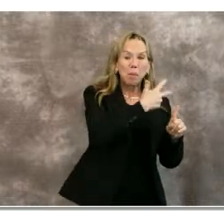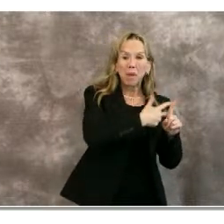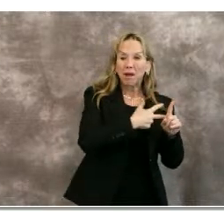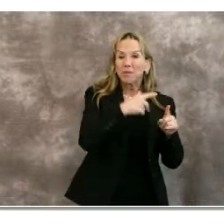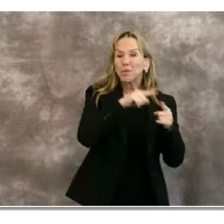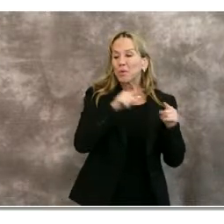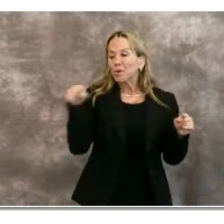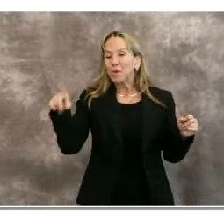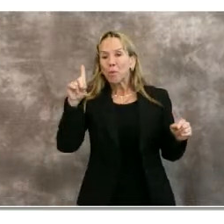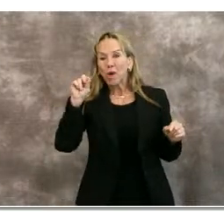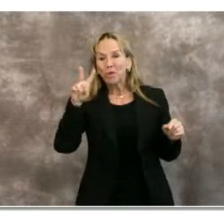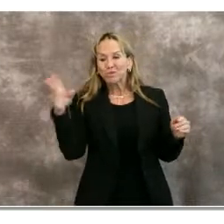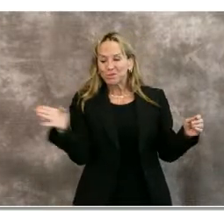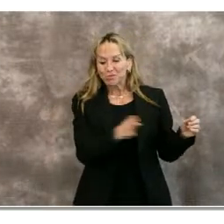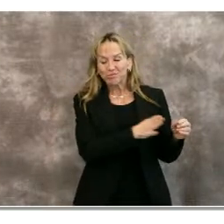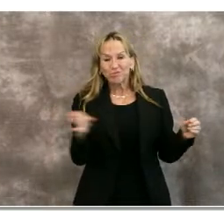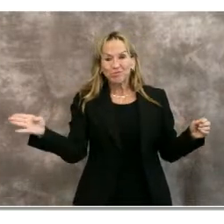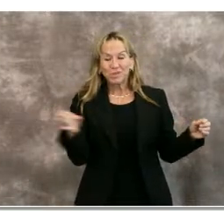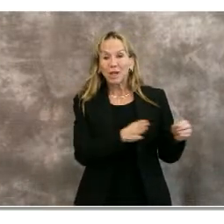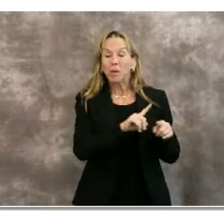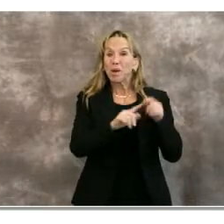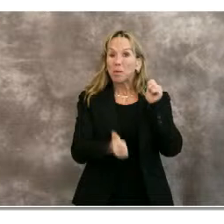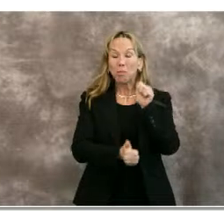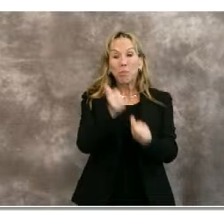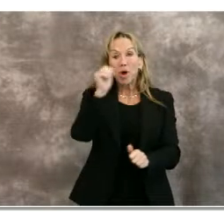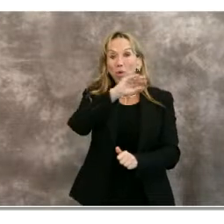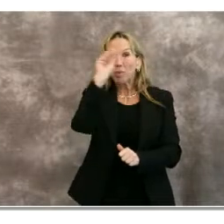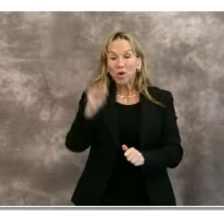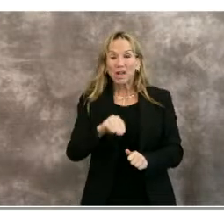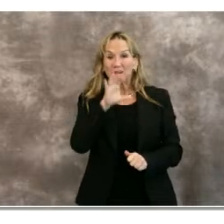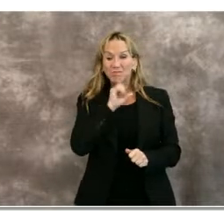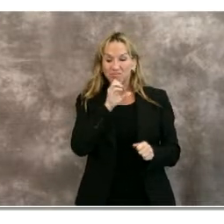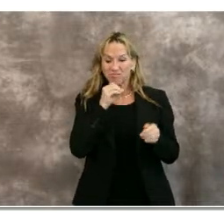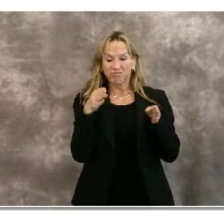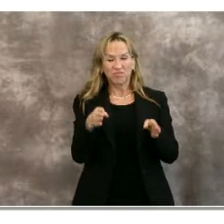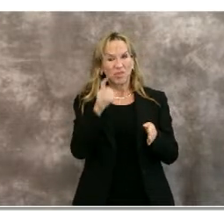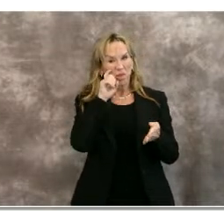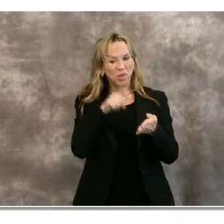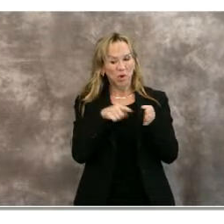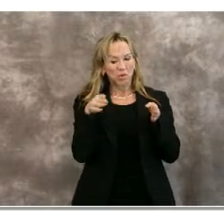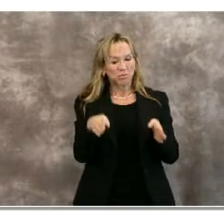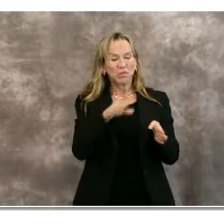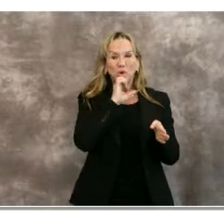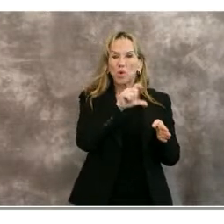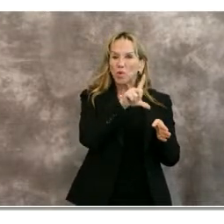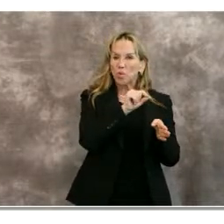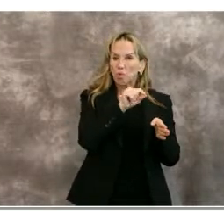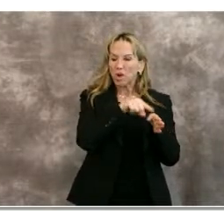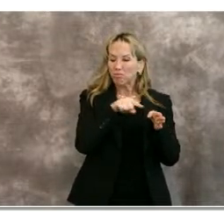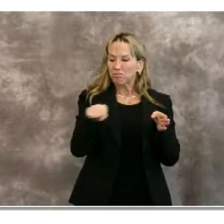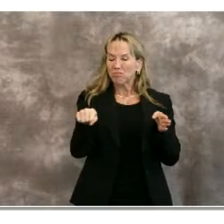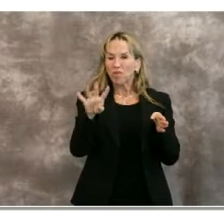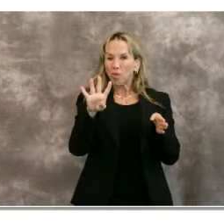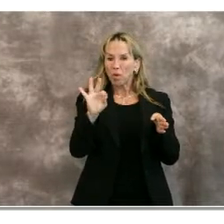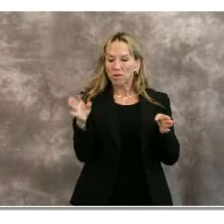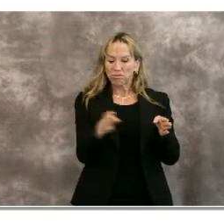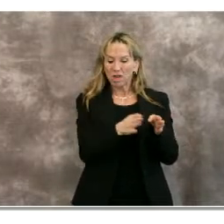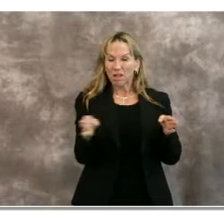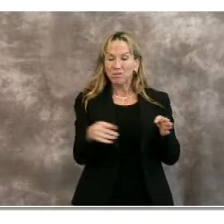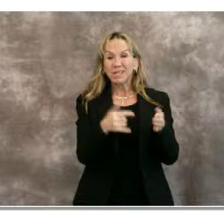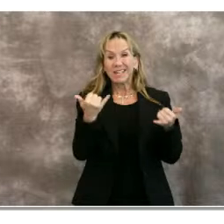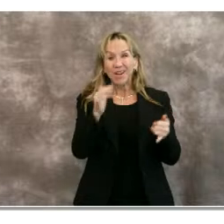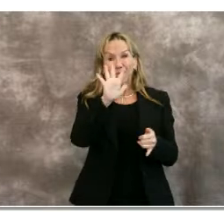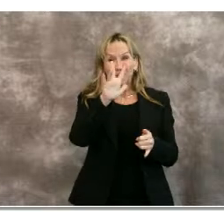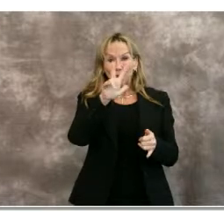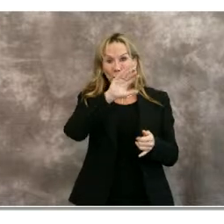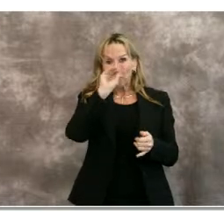to 102 years of age. The age range from 20 to 49 years of age is 53%